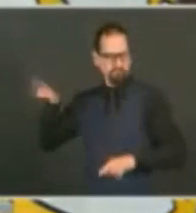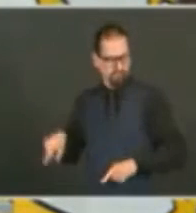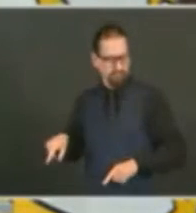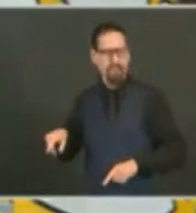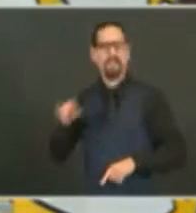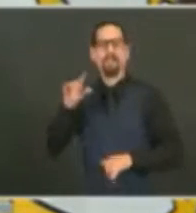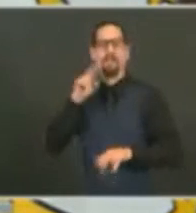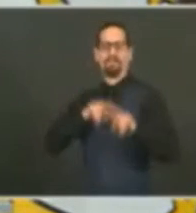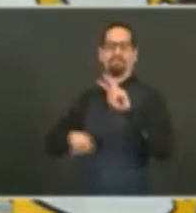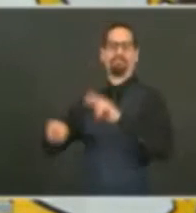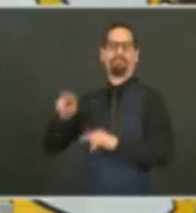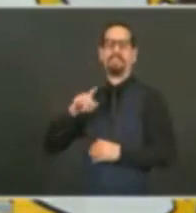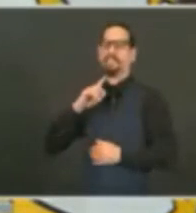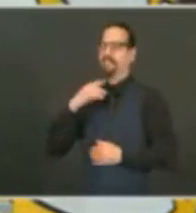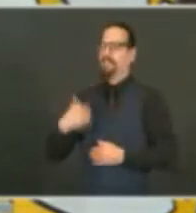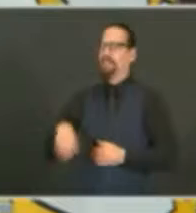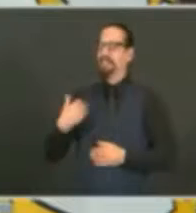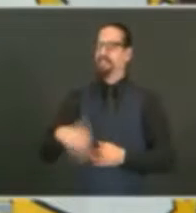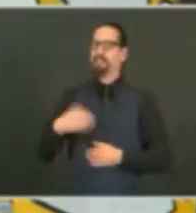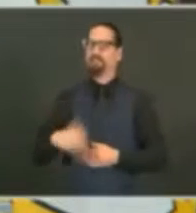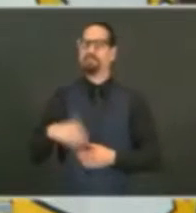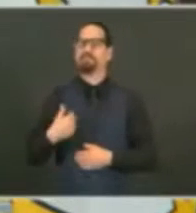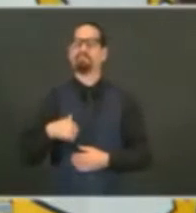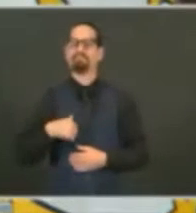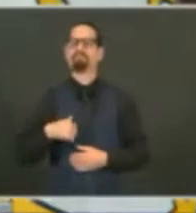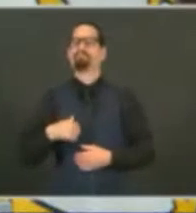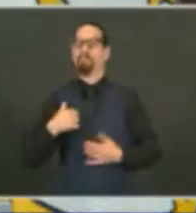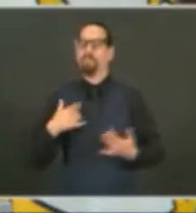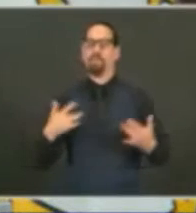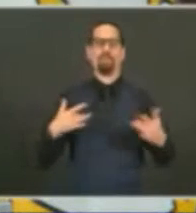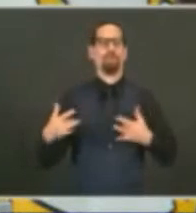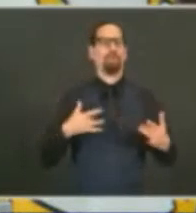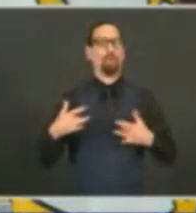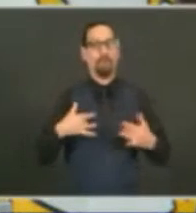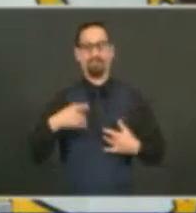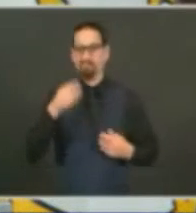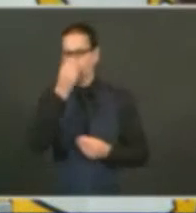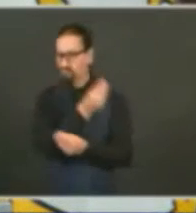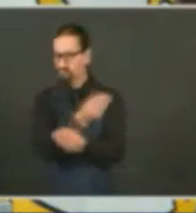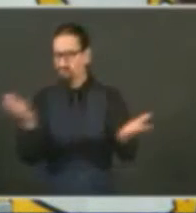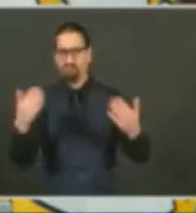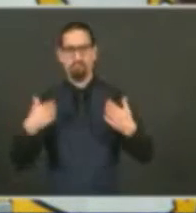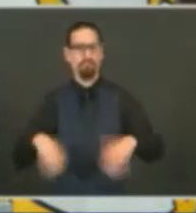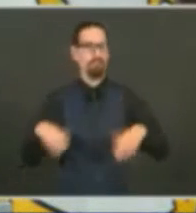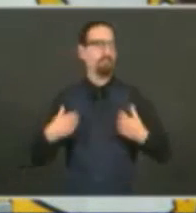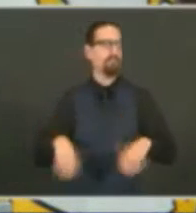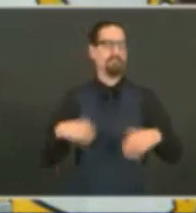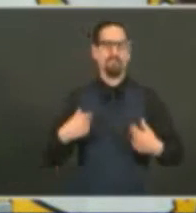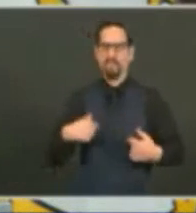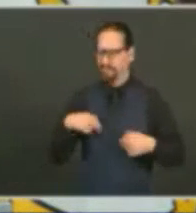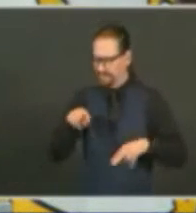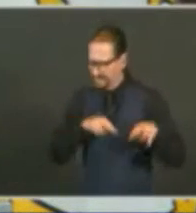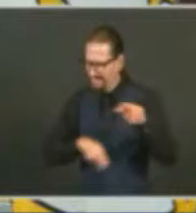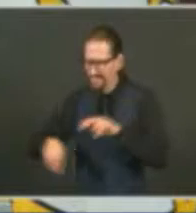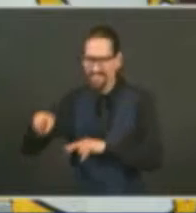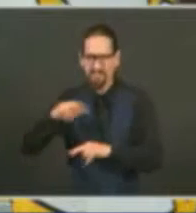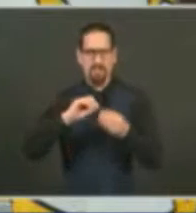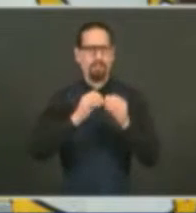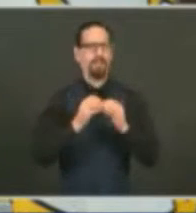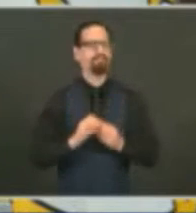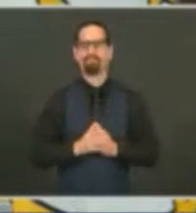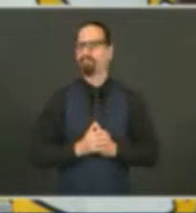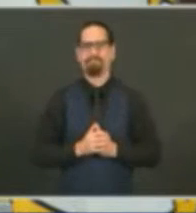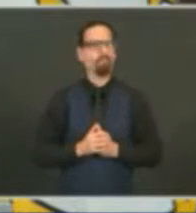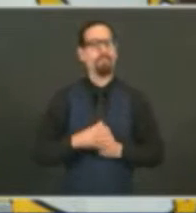concerning. There's no other way for me to say it. We are far past the peak that we had in the spring,